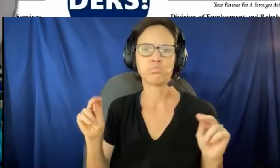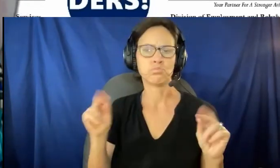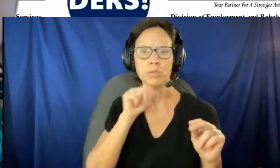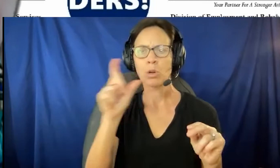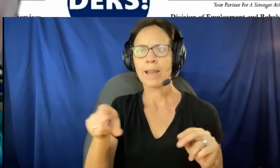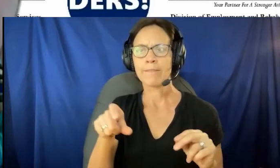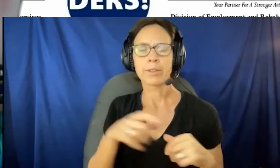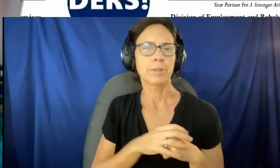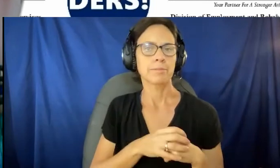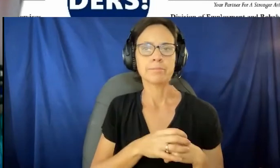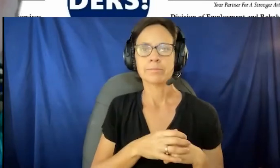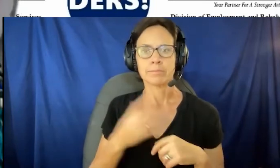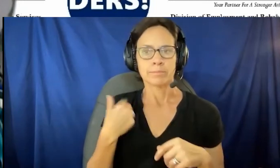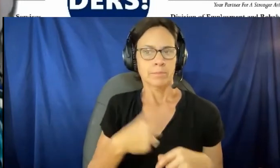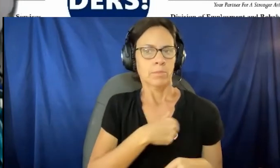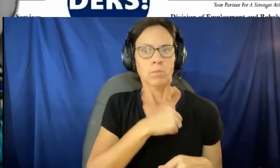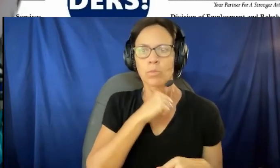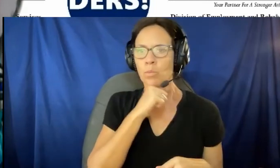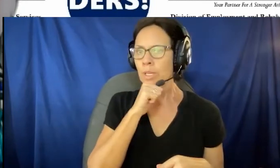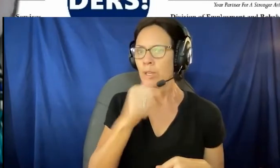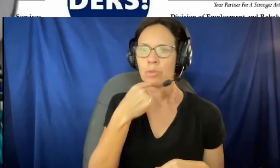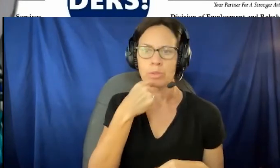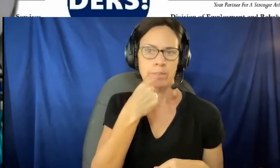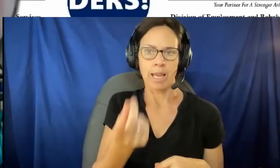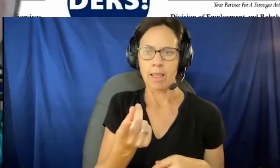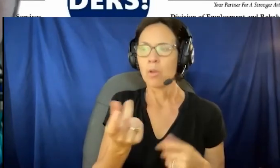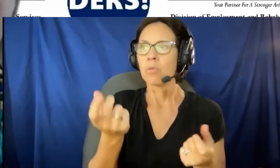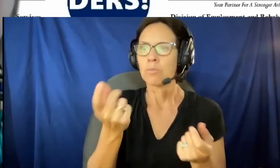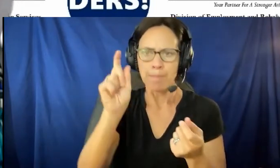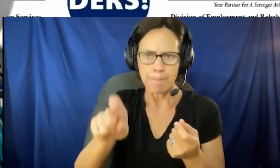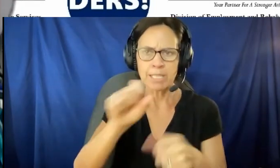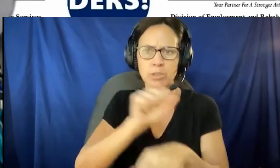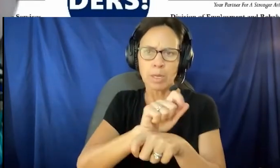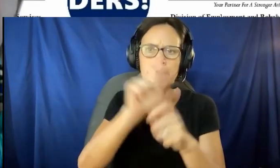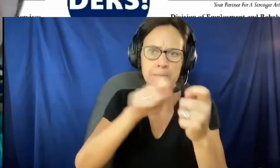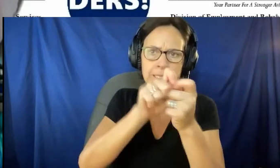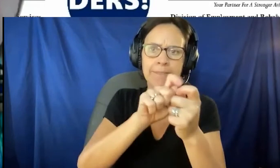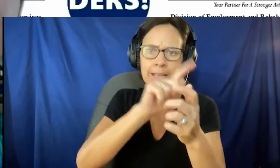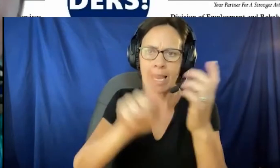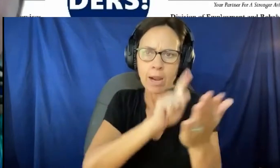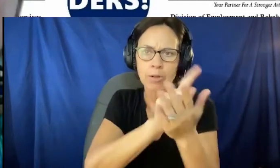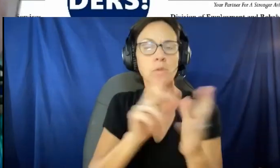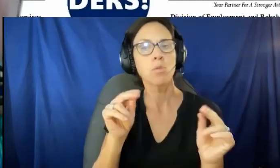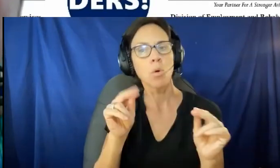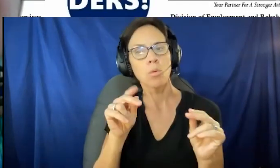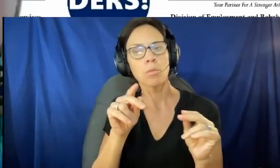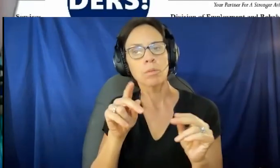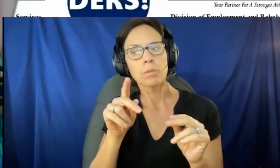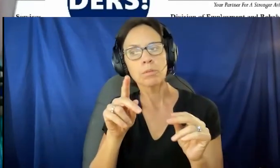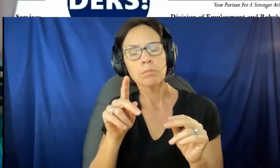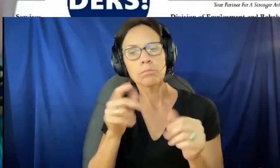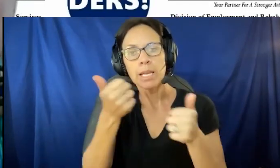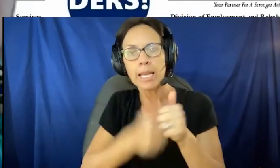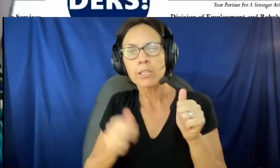people how much they have to work. We allow the individual to decide what's appropriate for me, my needs,